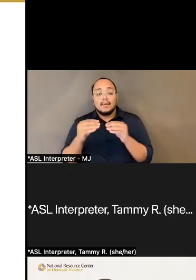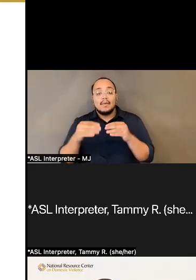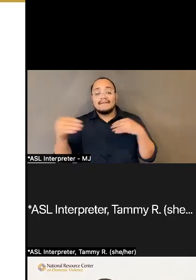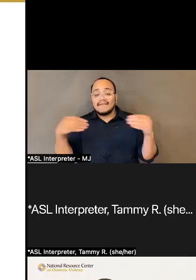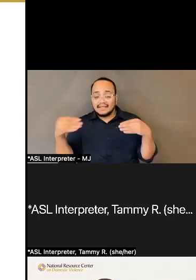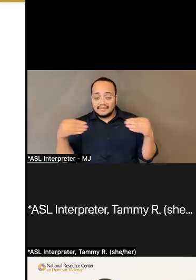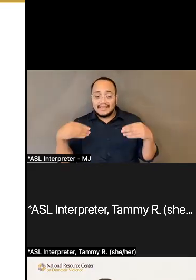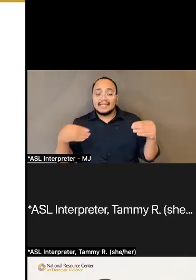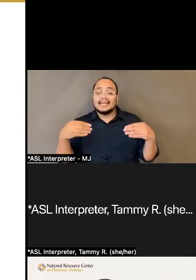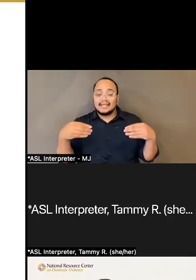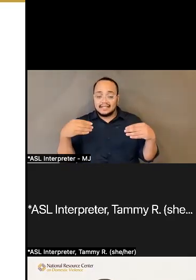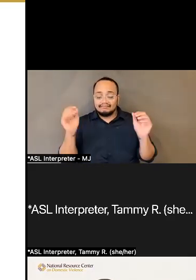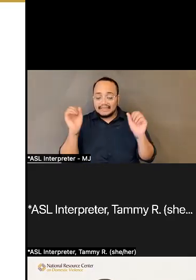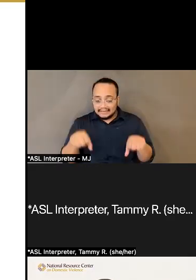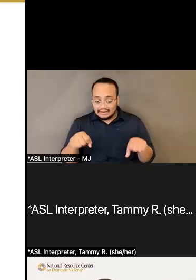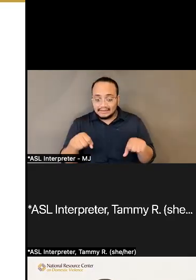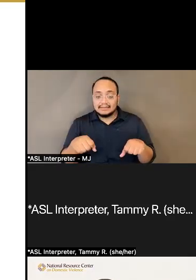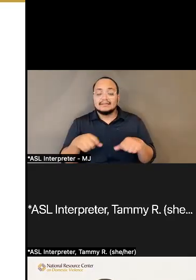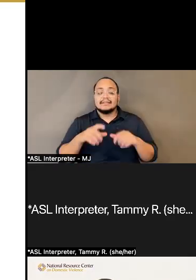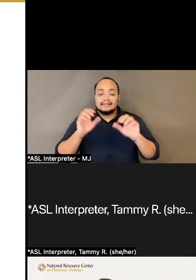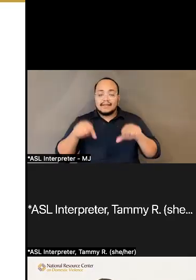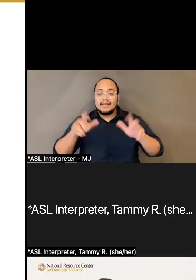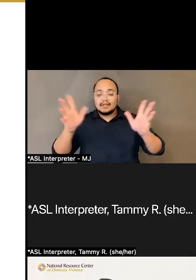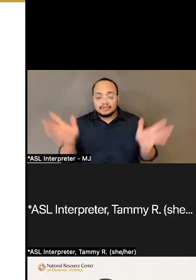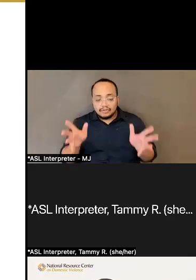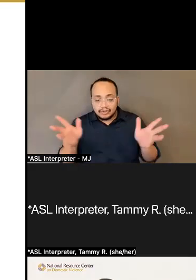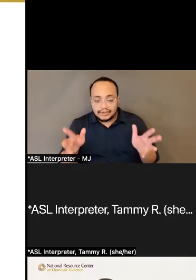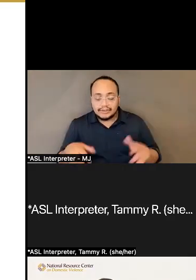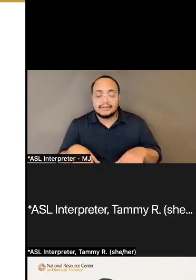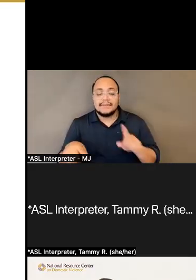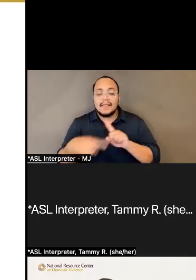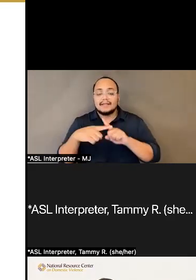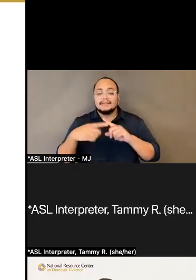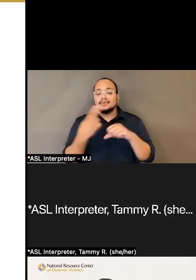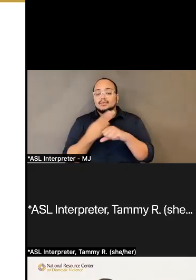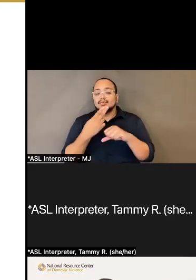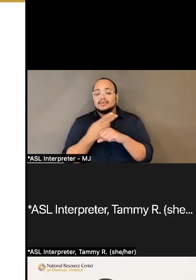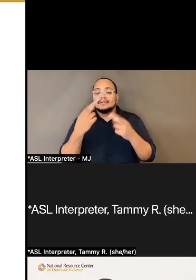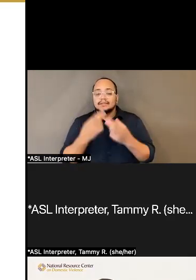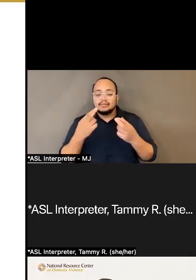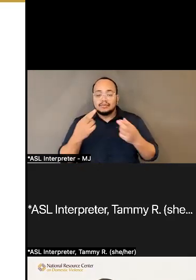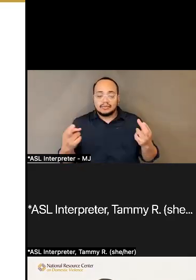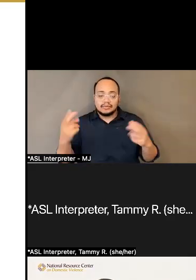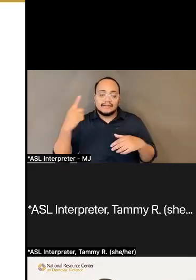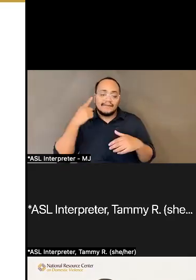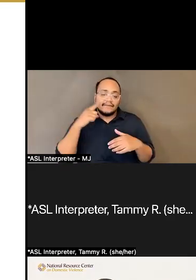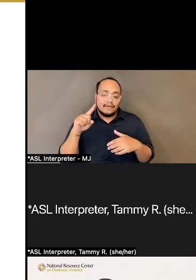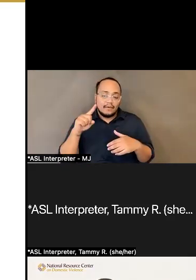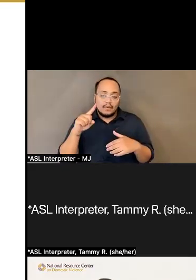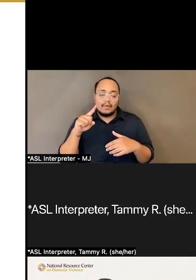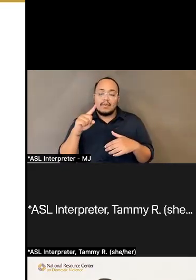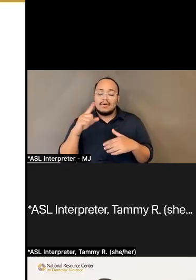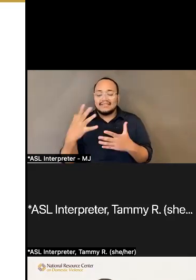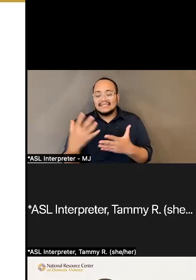is encouraged and the opportunity to use these resources for maximum and